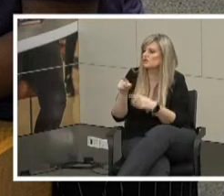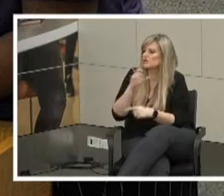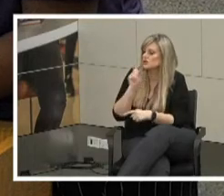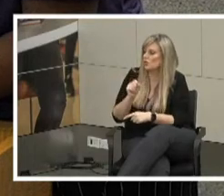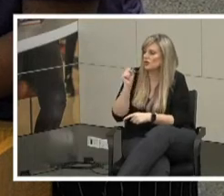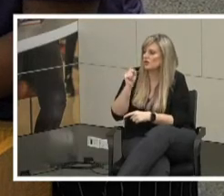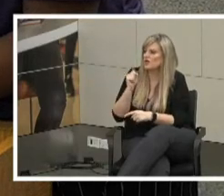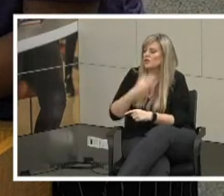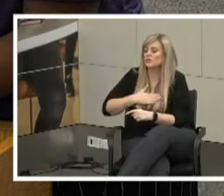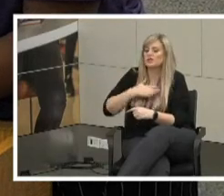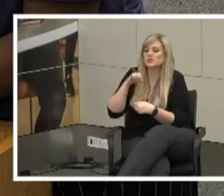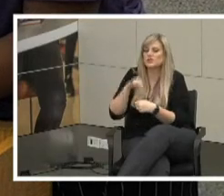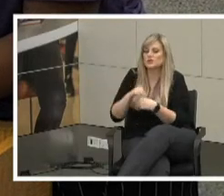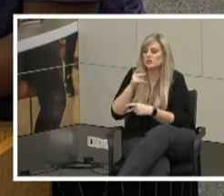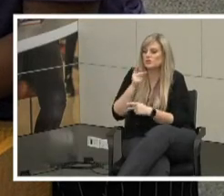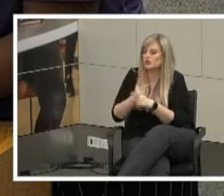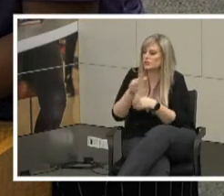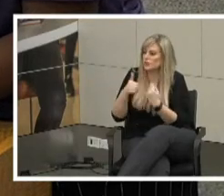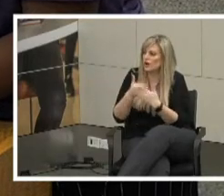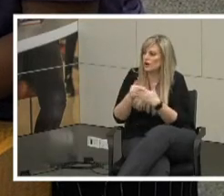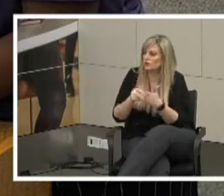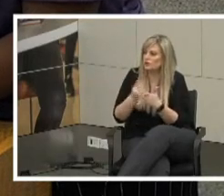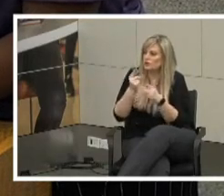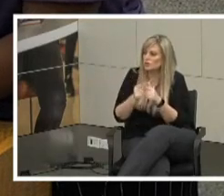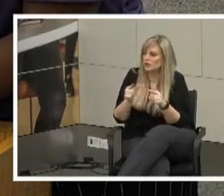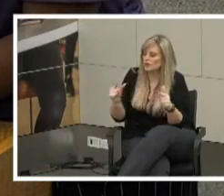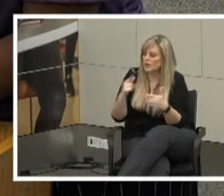Dual language Spanish emerging program